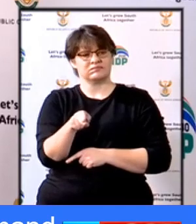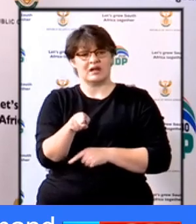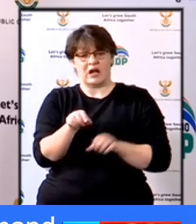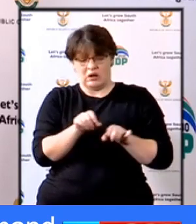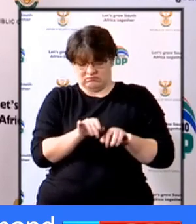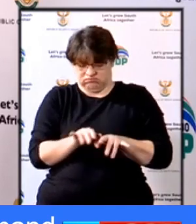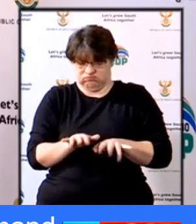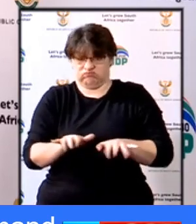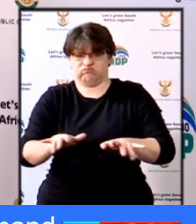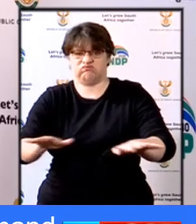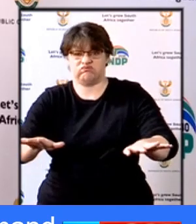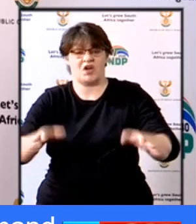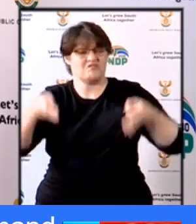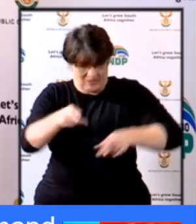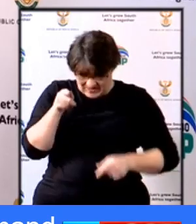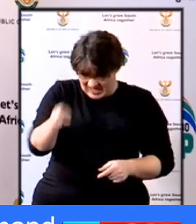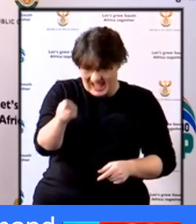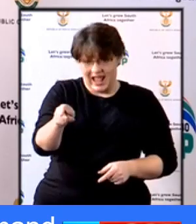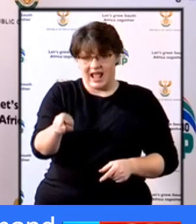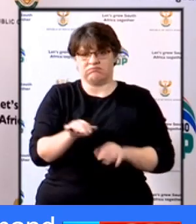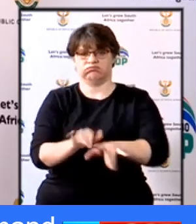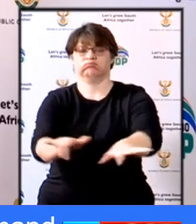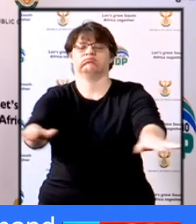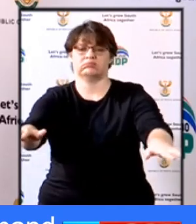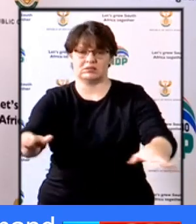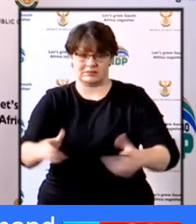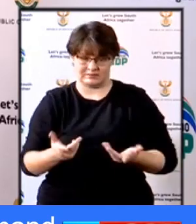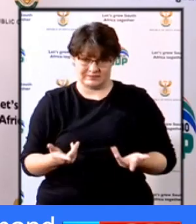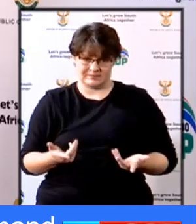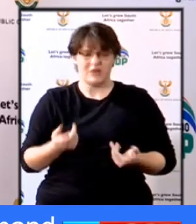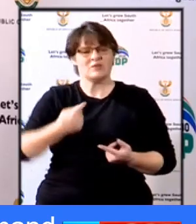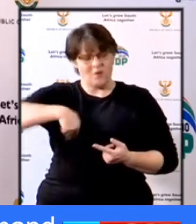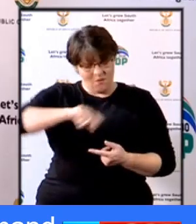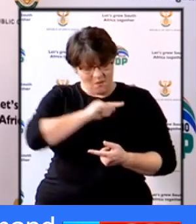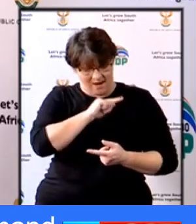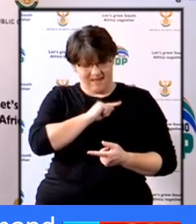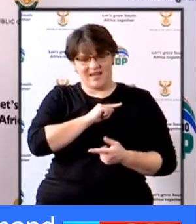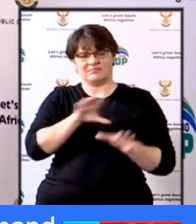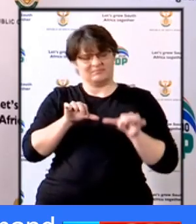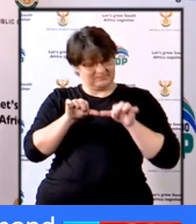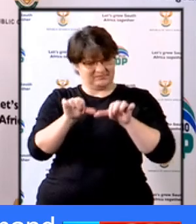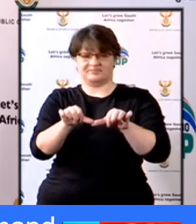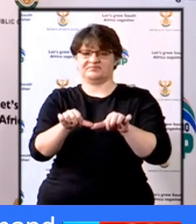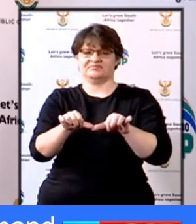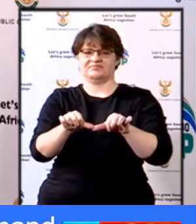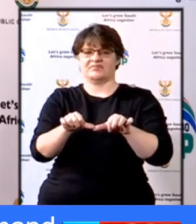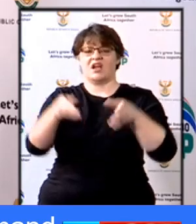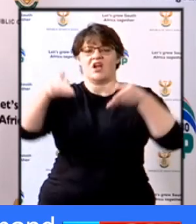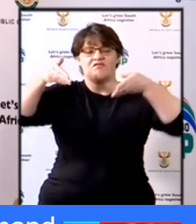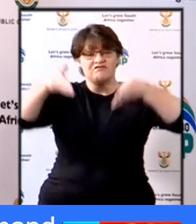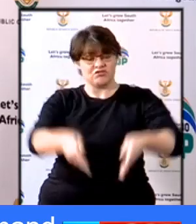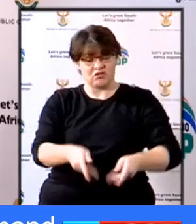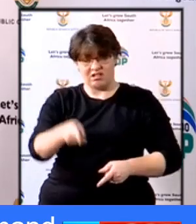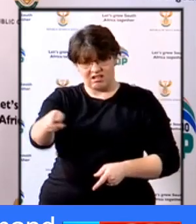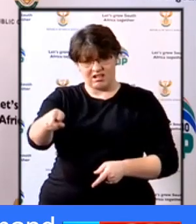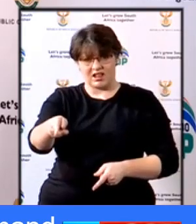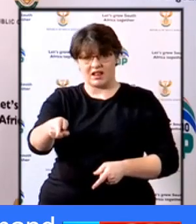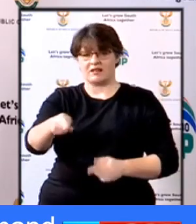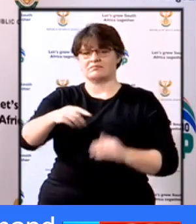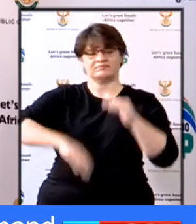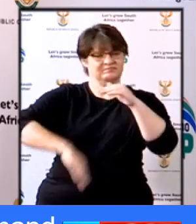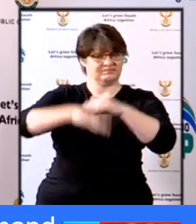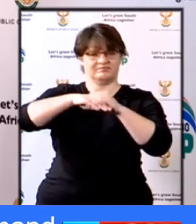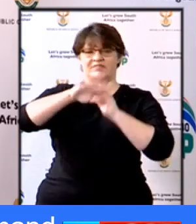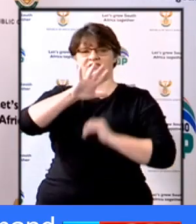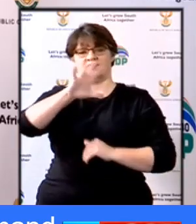vessels. Consequently, we will continue to limit the number of funeral attendees to 50,